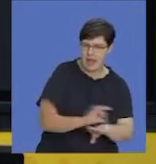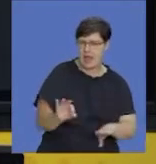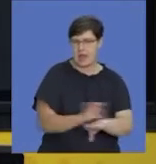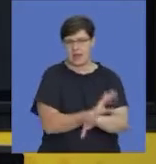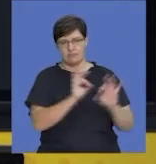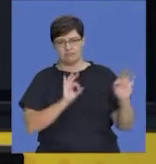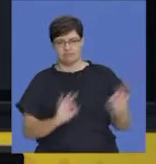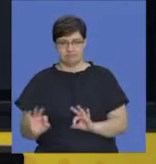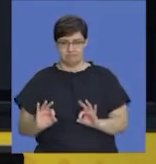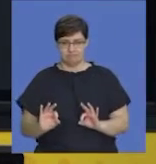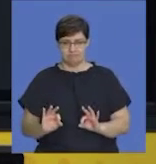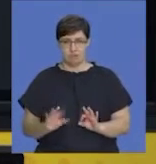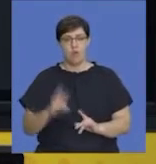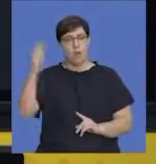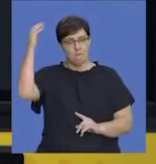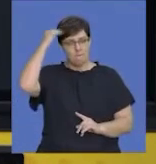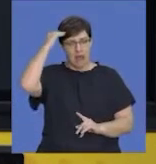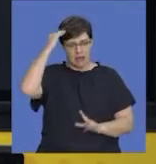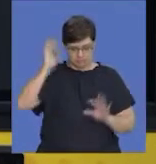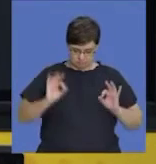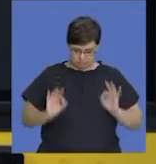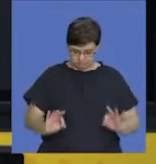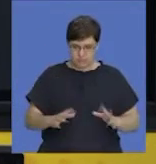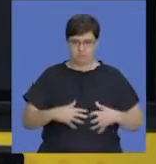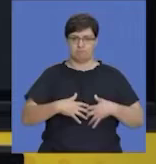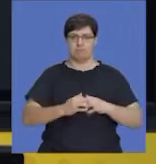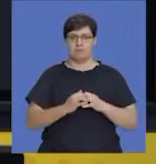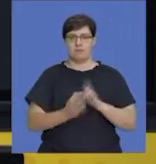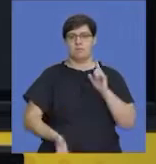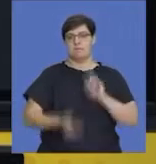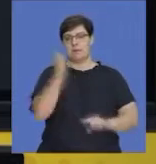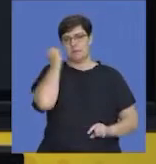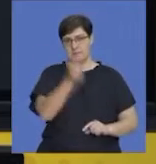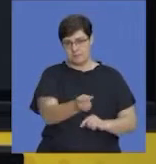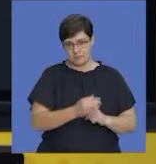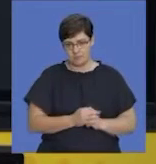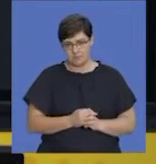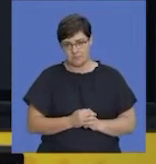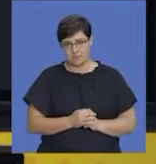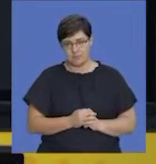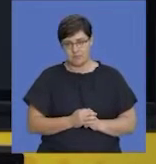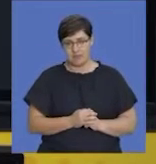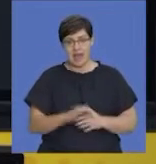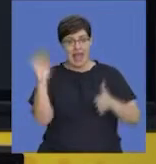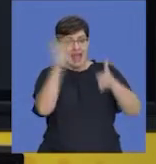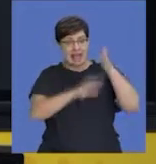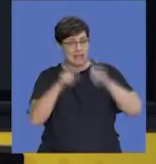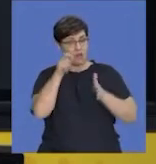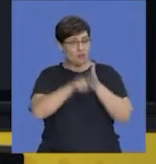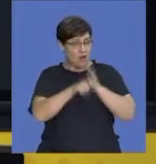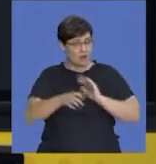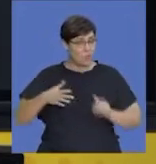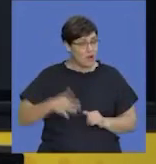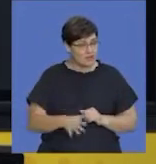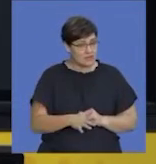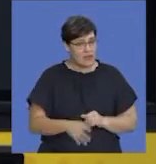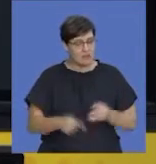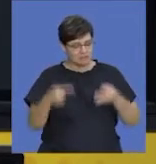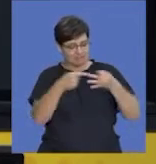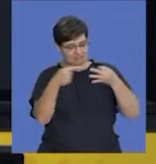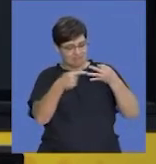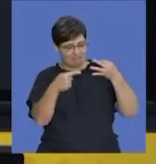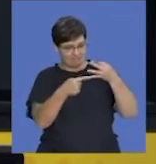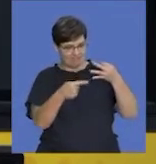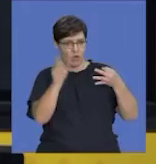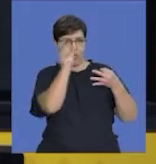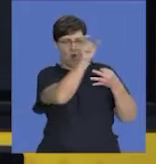planning. And obviously, we need to have the mindset to get to where we need to go. So when we're planning an essay of this nature, we need to consider the 3